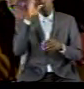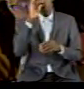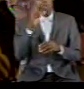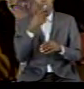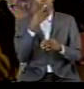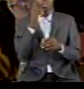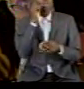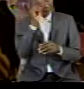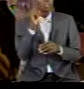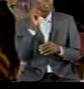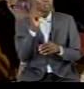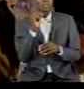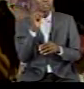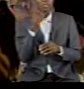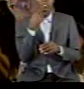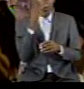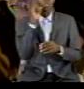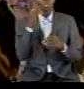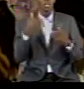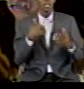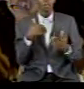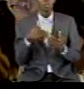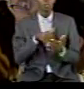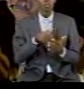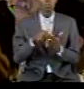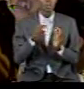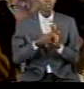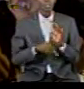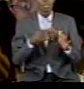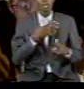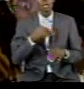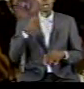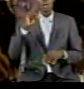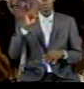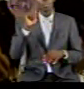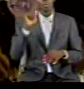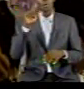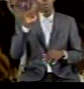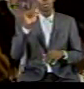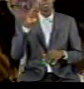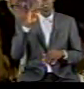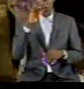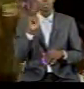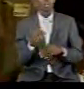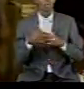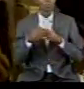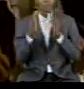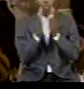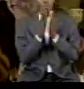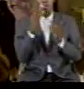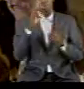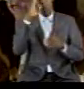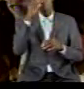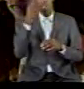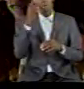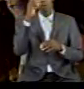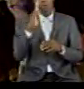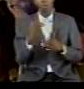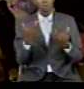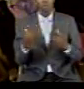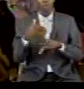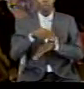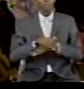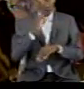having weakness and malaria. And after the prayer of the man of God tonight, she noticed the symptoms all